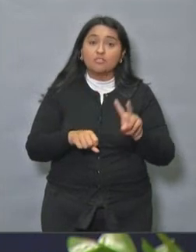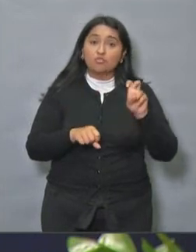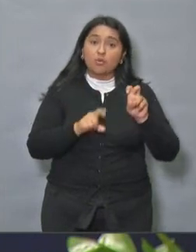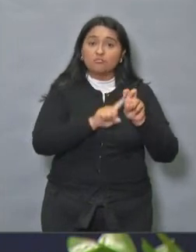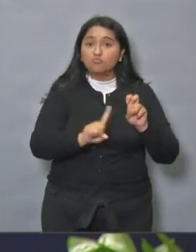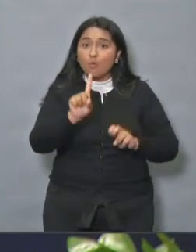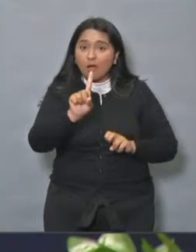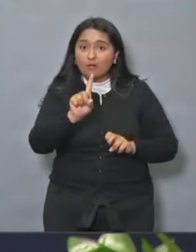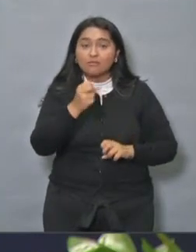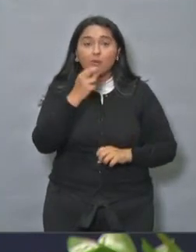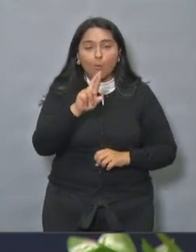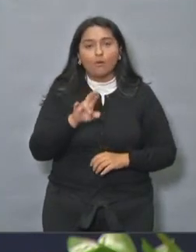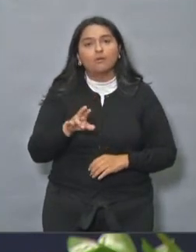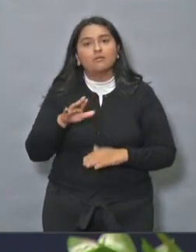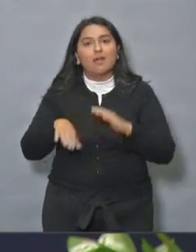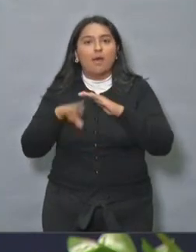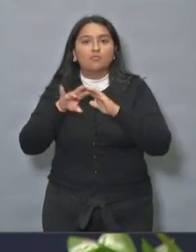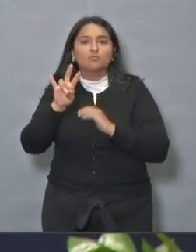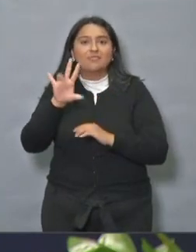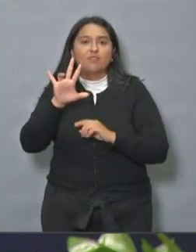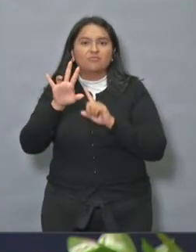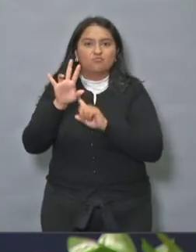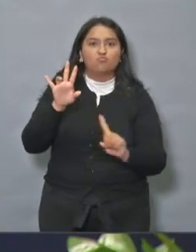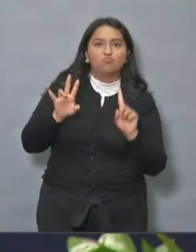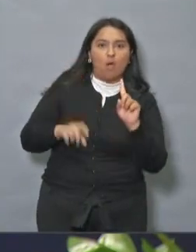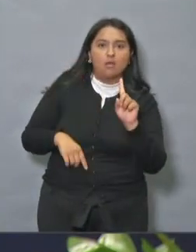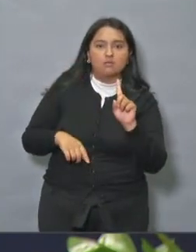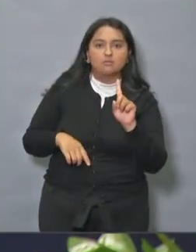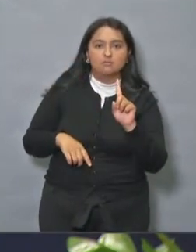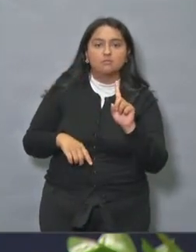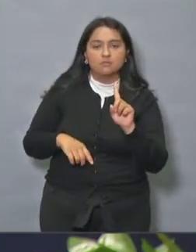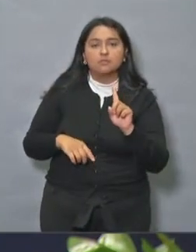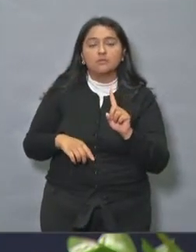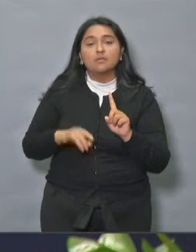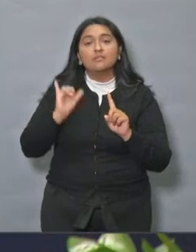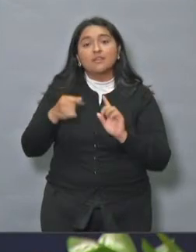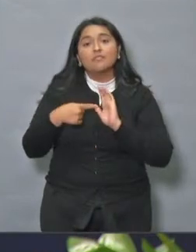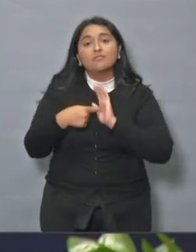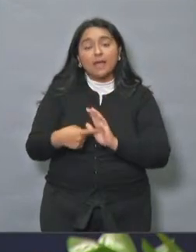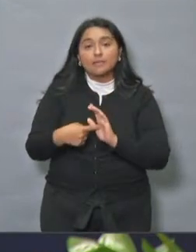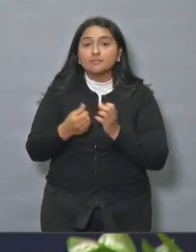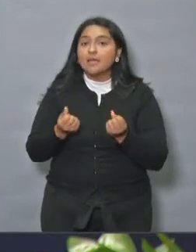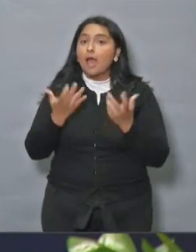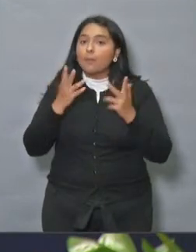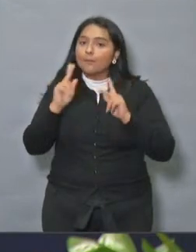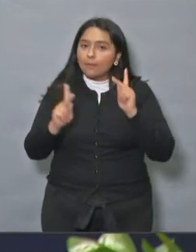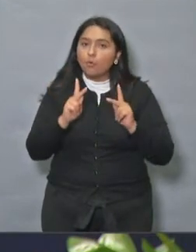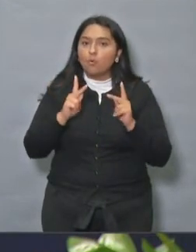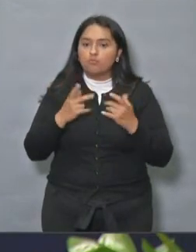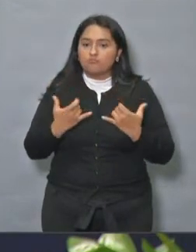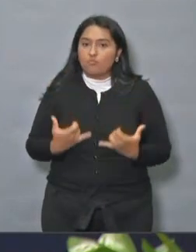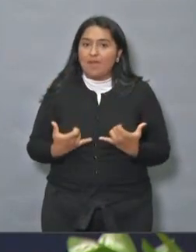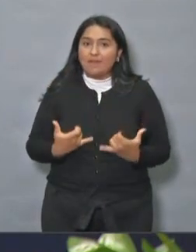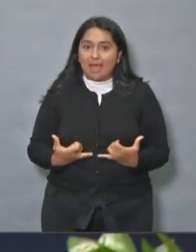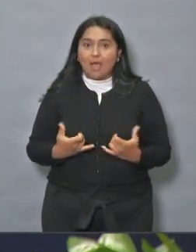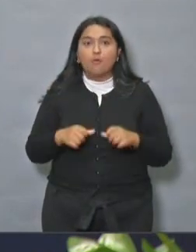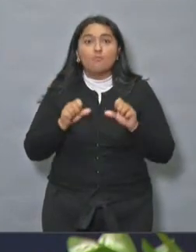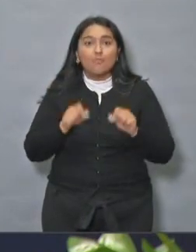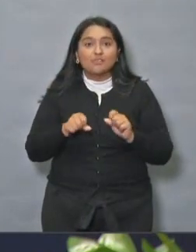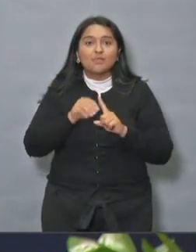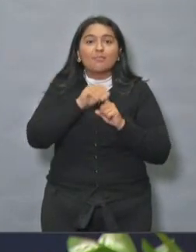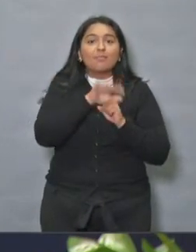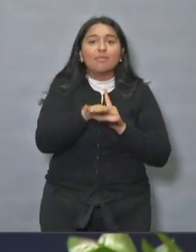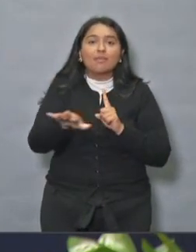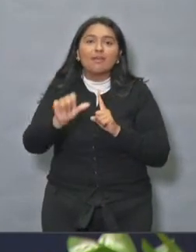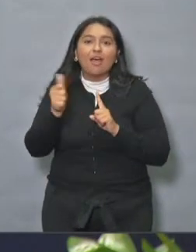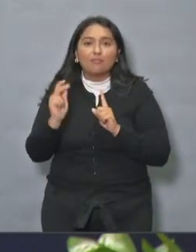700 individuals. This number reflects only the estimated number of individuals who are actively infecting others.